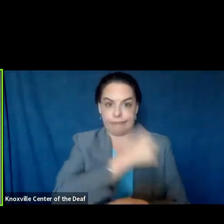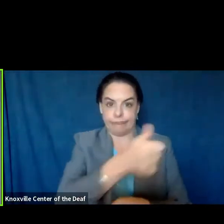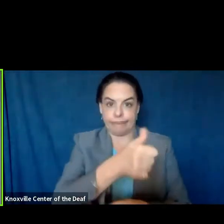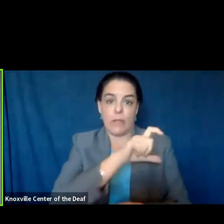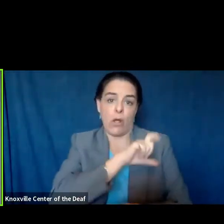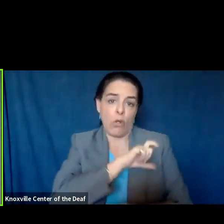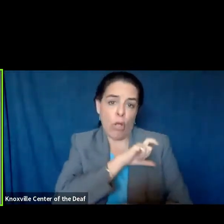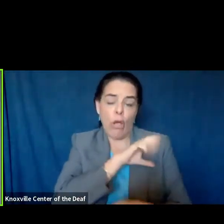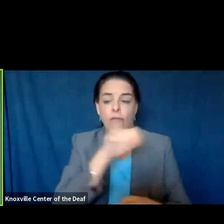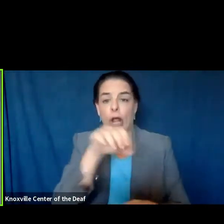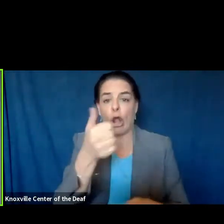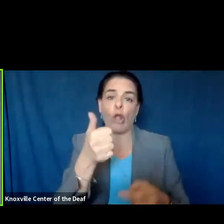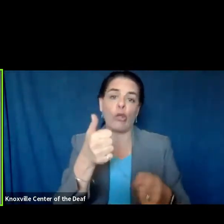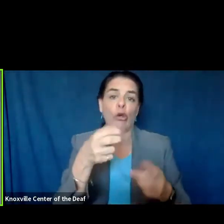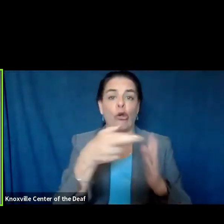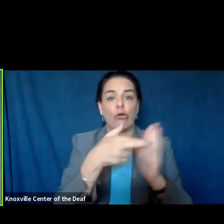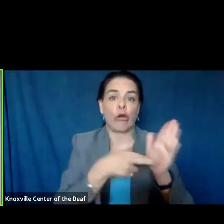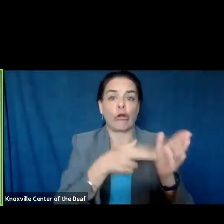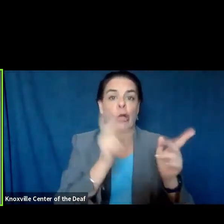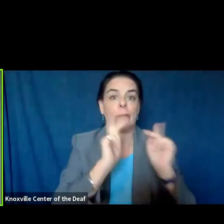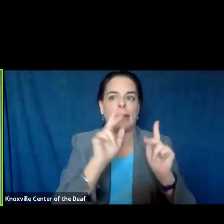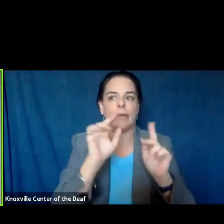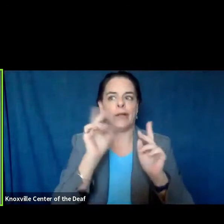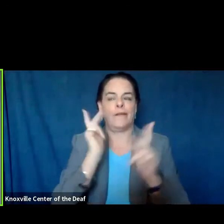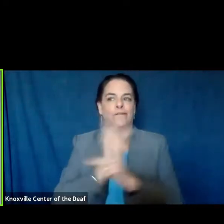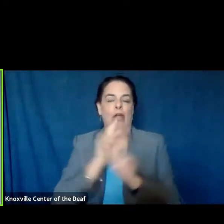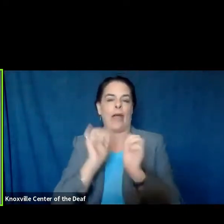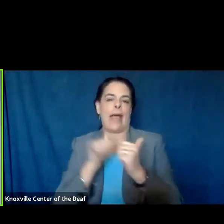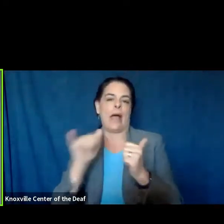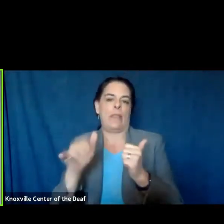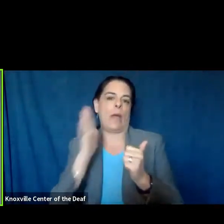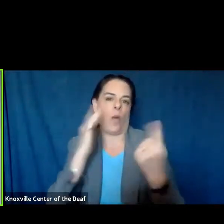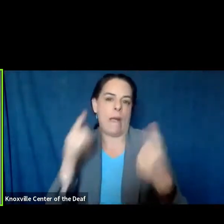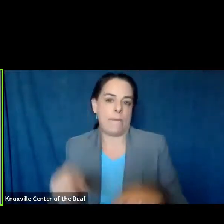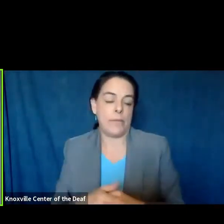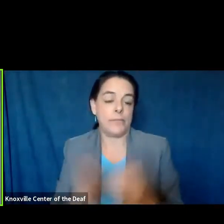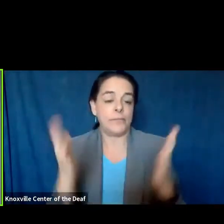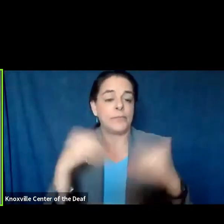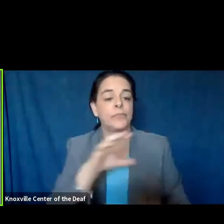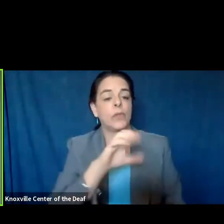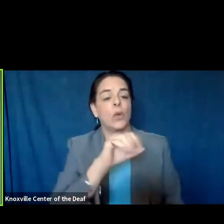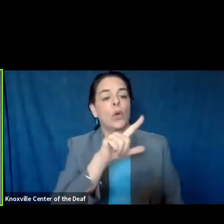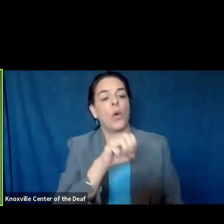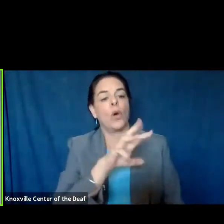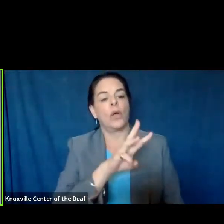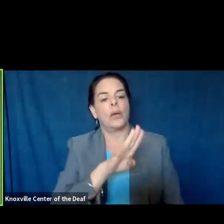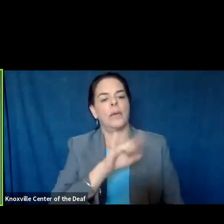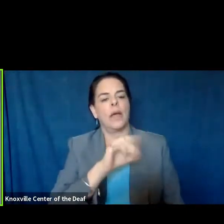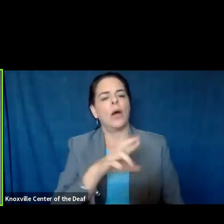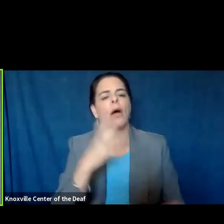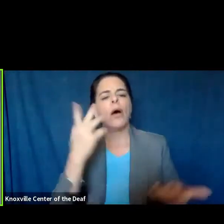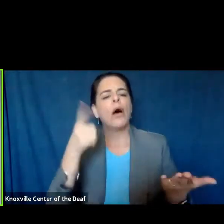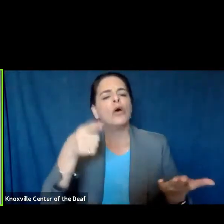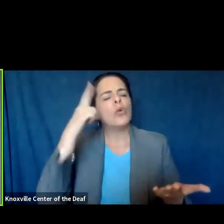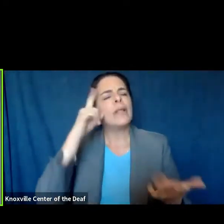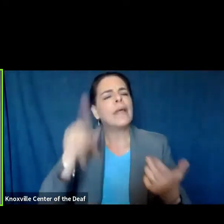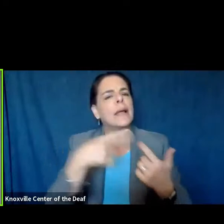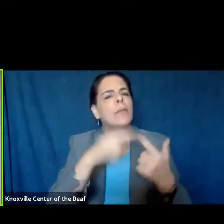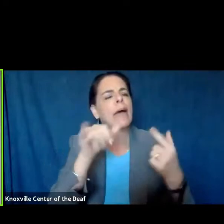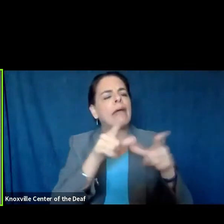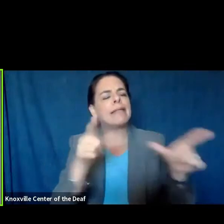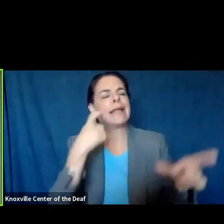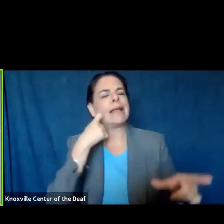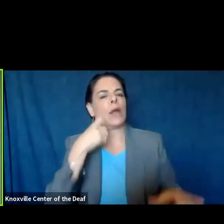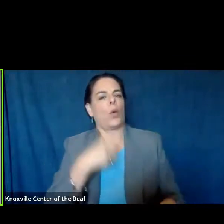to decide how enforcement plays out. From Cole with WBIR, what did you think of the language in the latest White